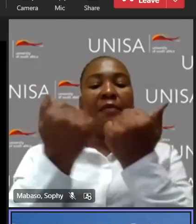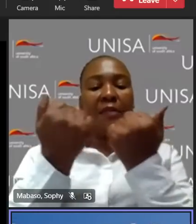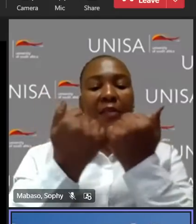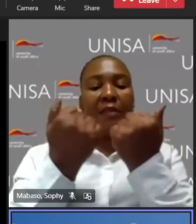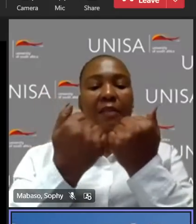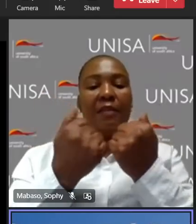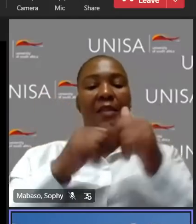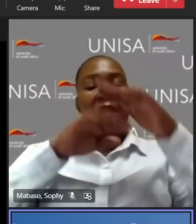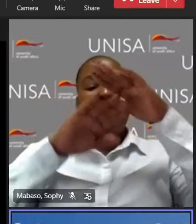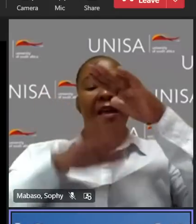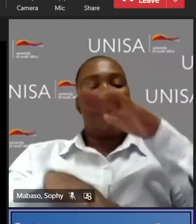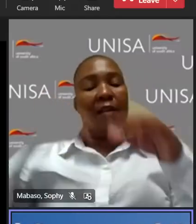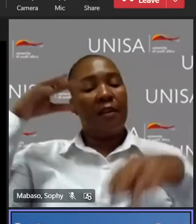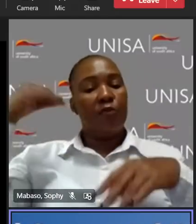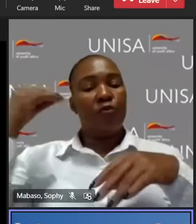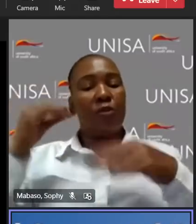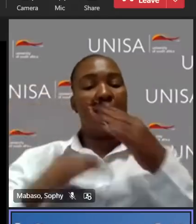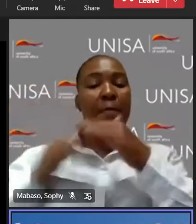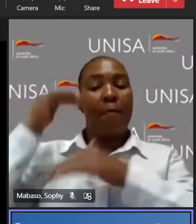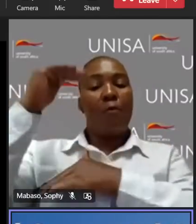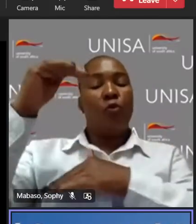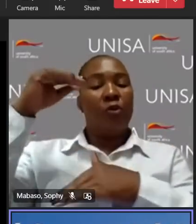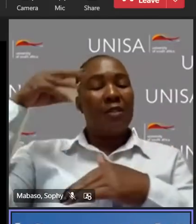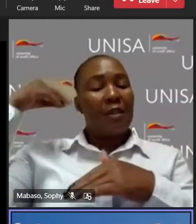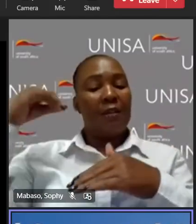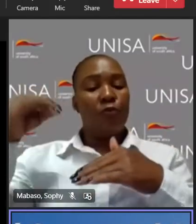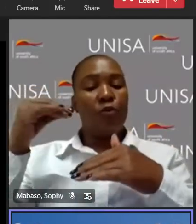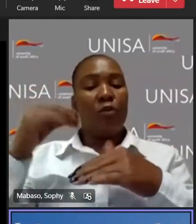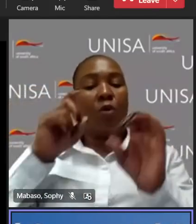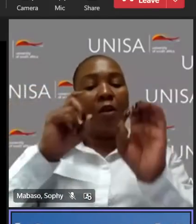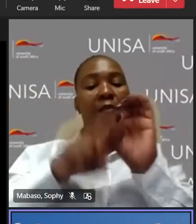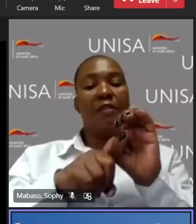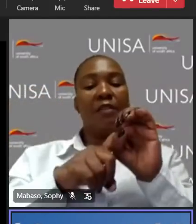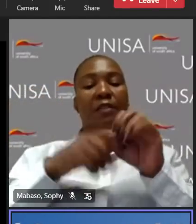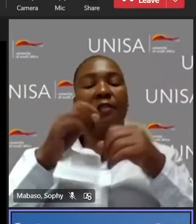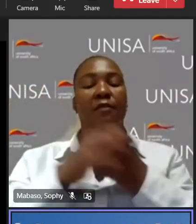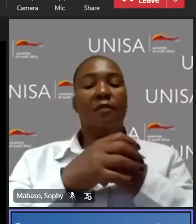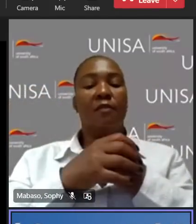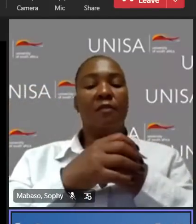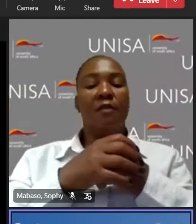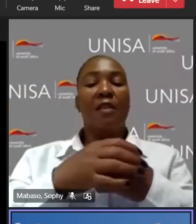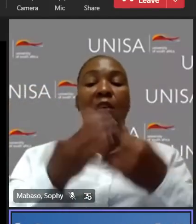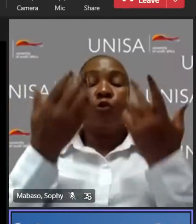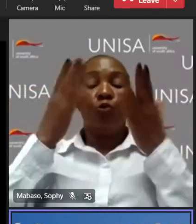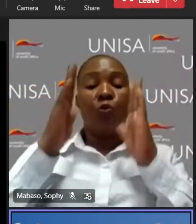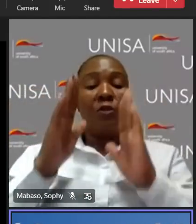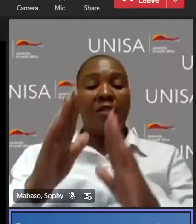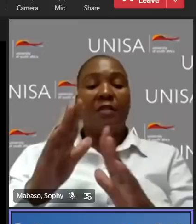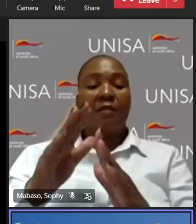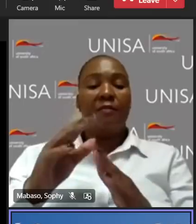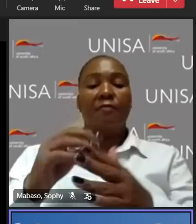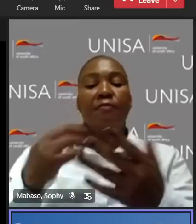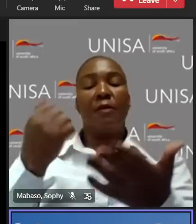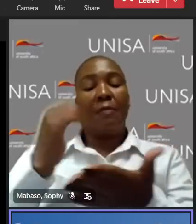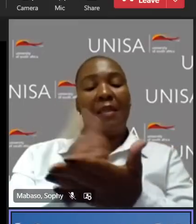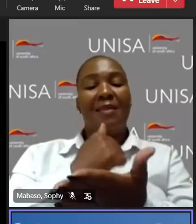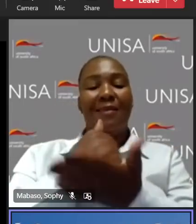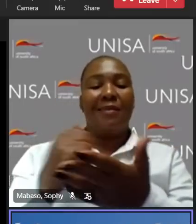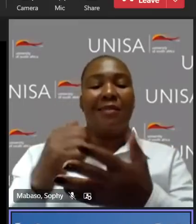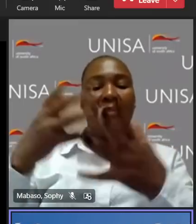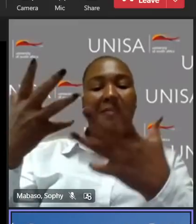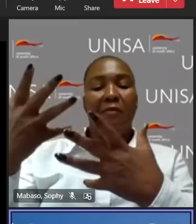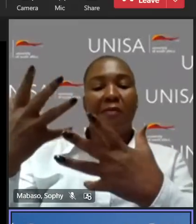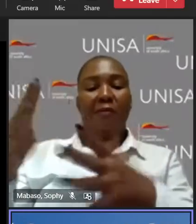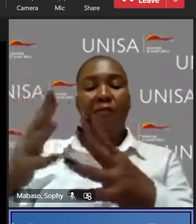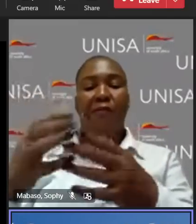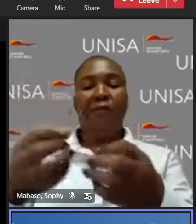the undergraduate and postgraduate qualifications, and the students must have registered for the